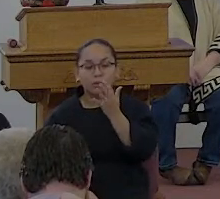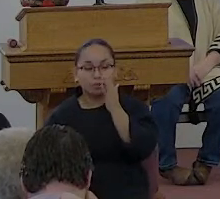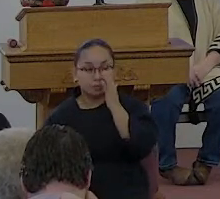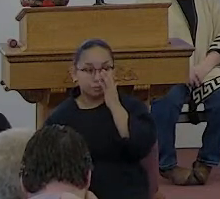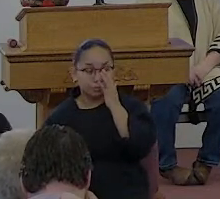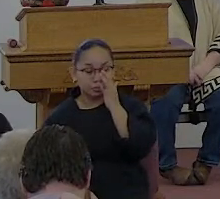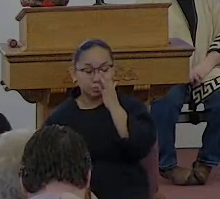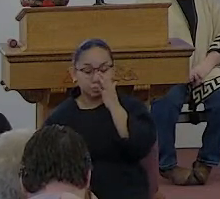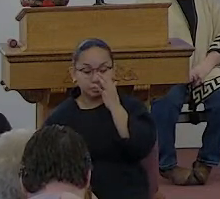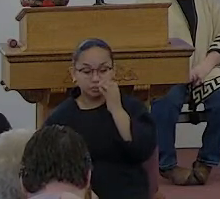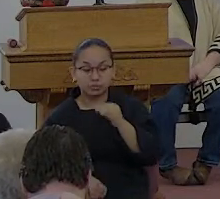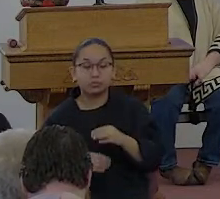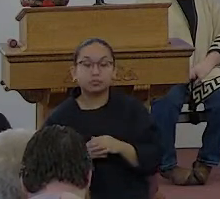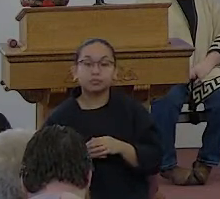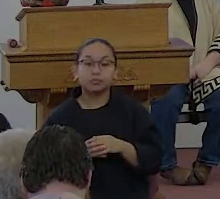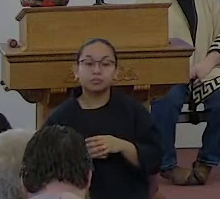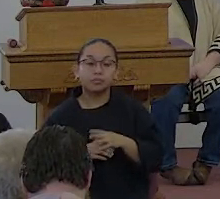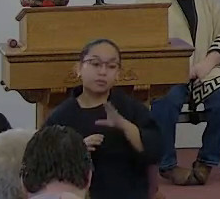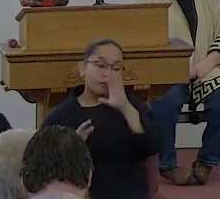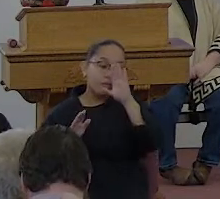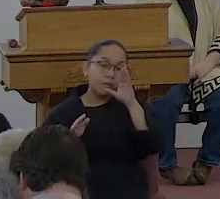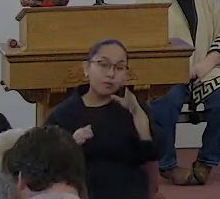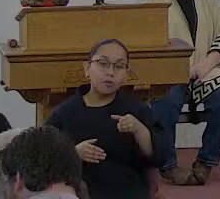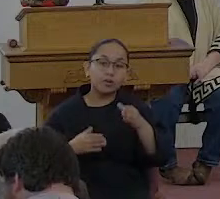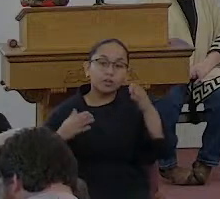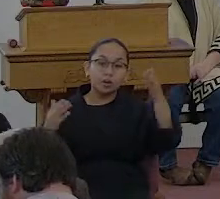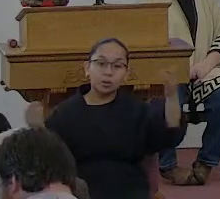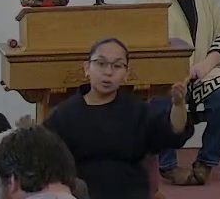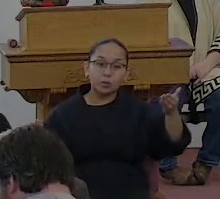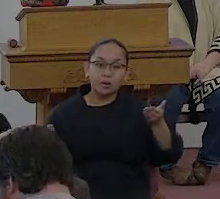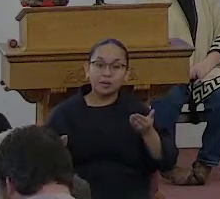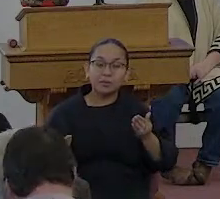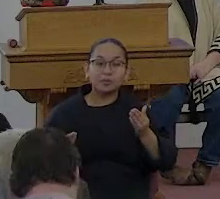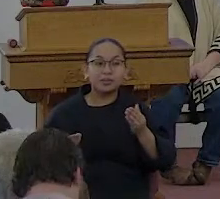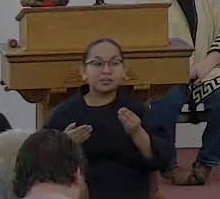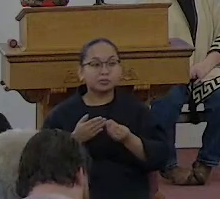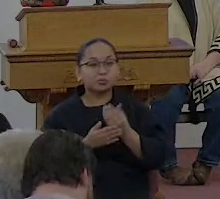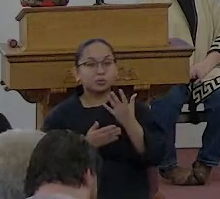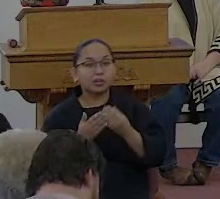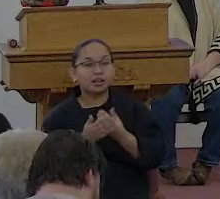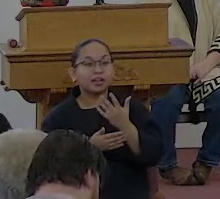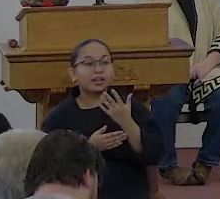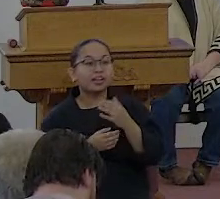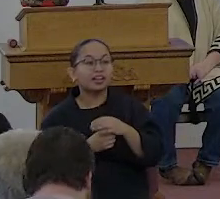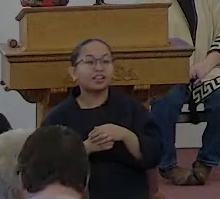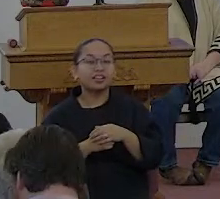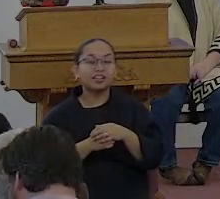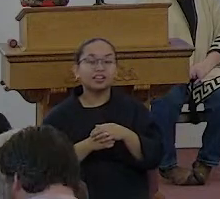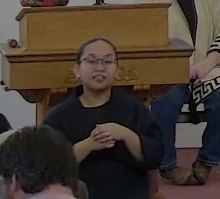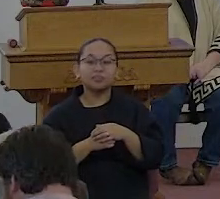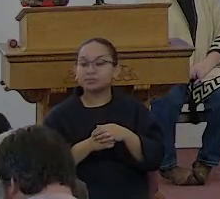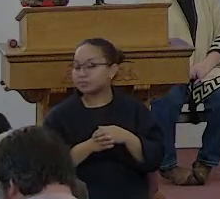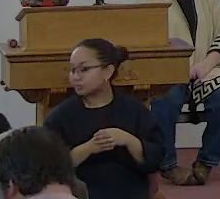Focus on welcoming the coming spring and the wheel of turning.